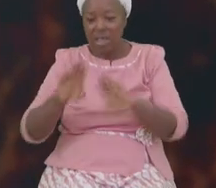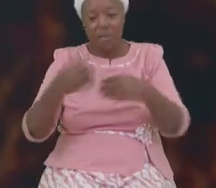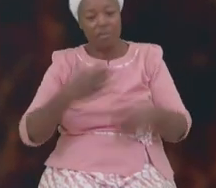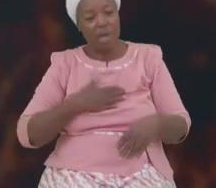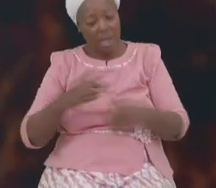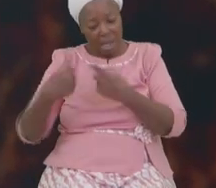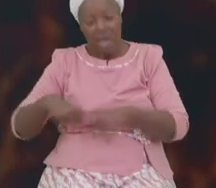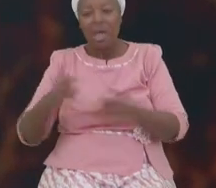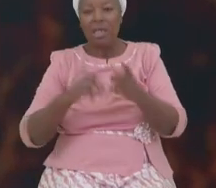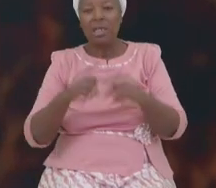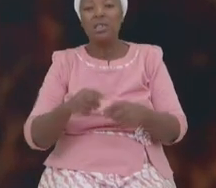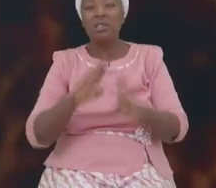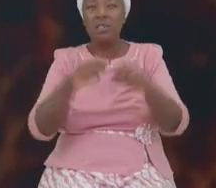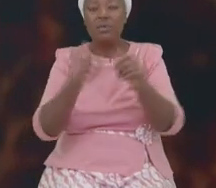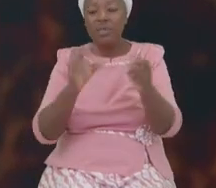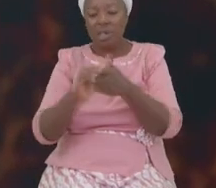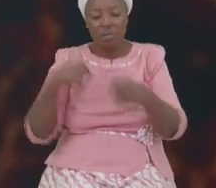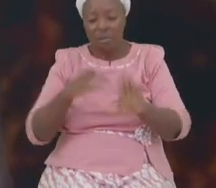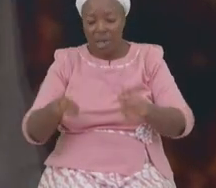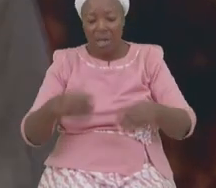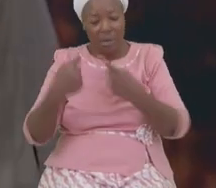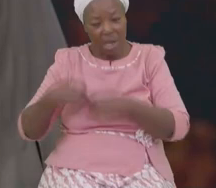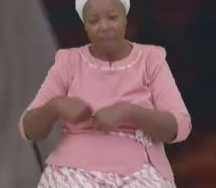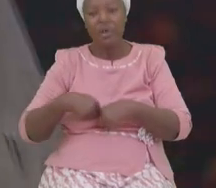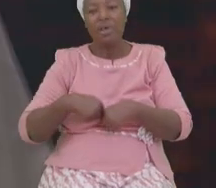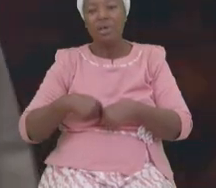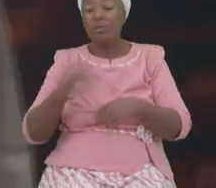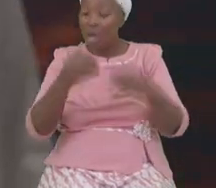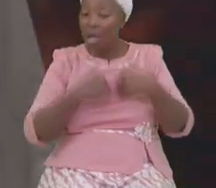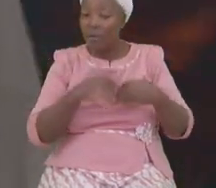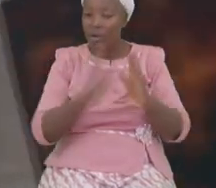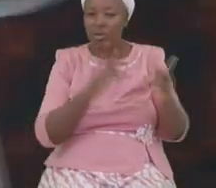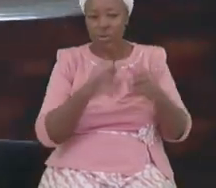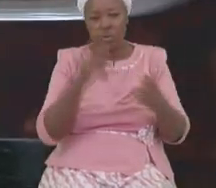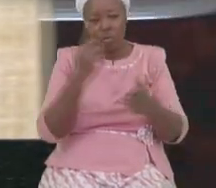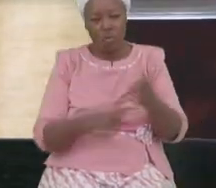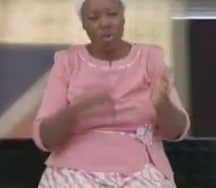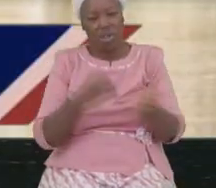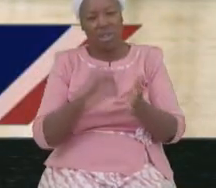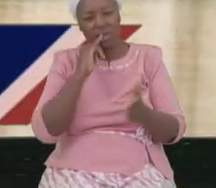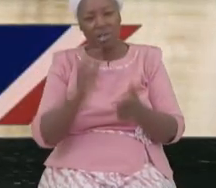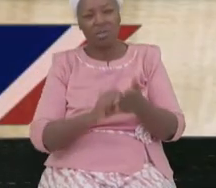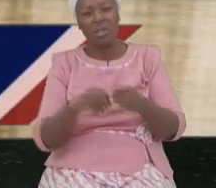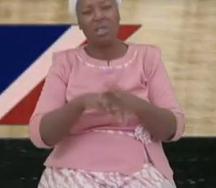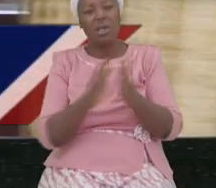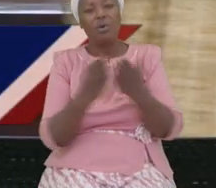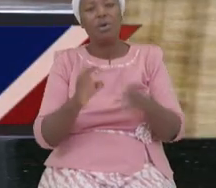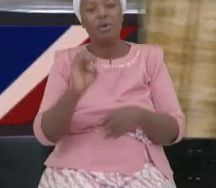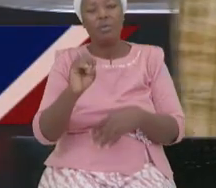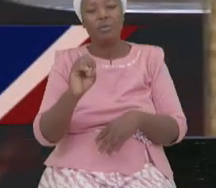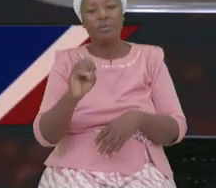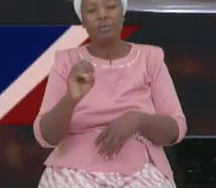have according to what is reaching. We're looking at Ezekiel chapter 36, and we're reading from